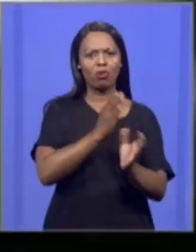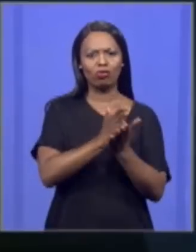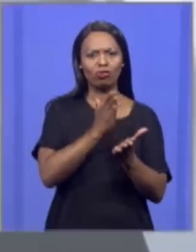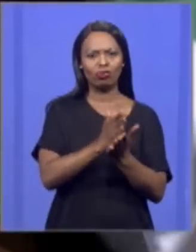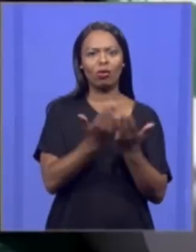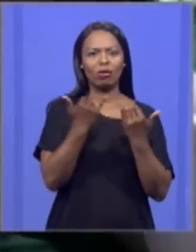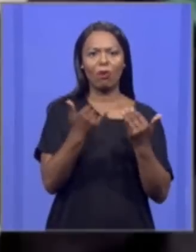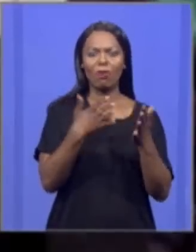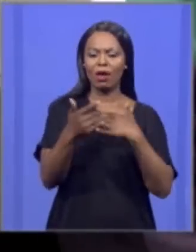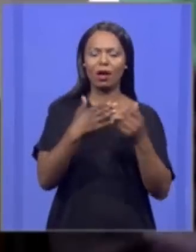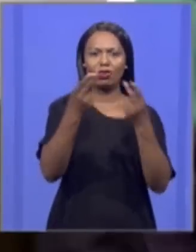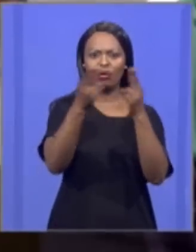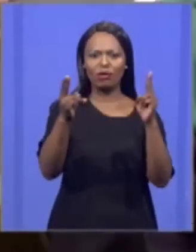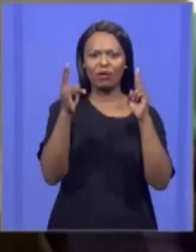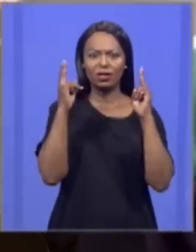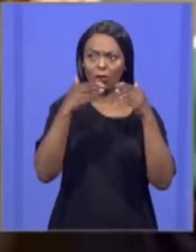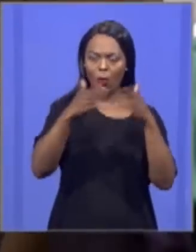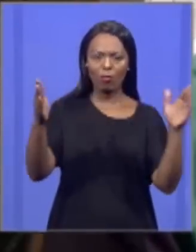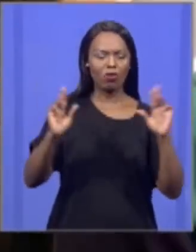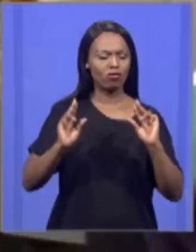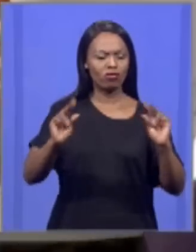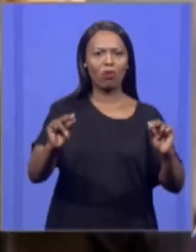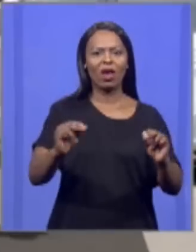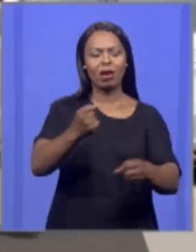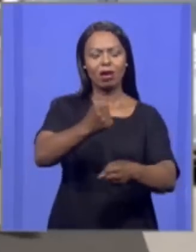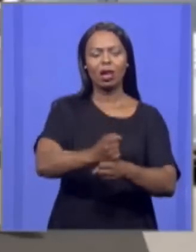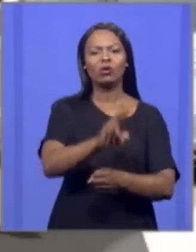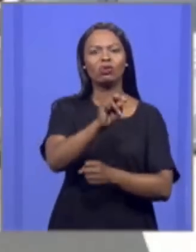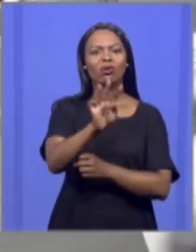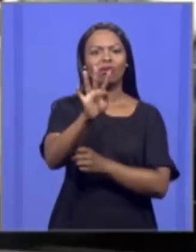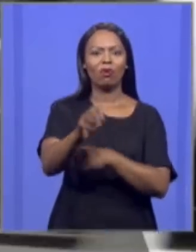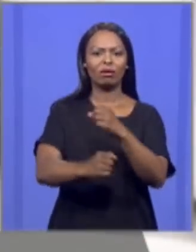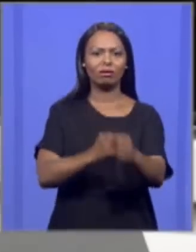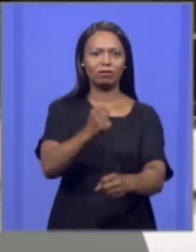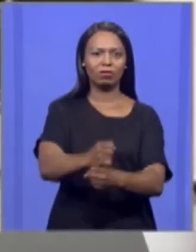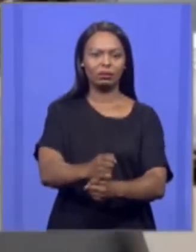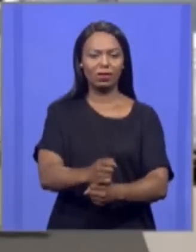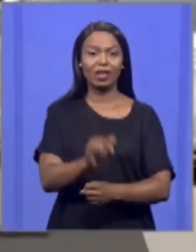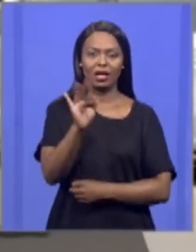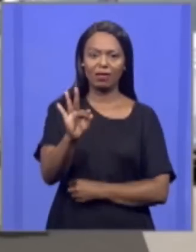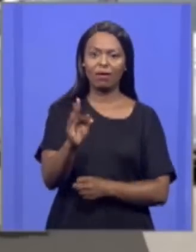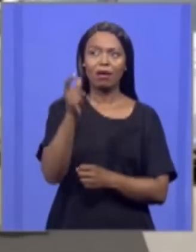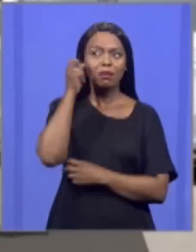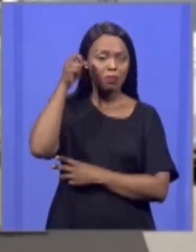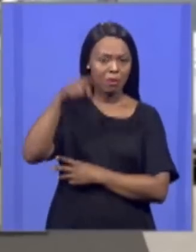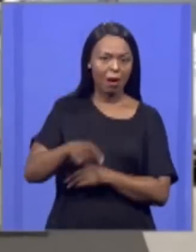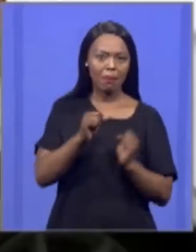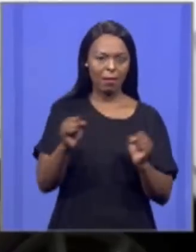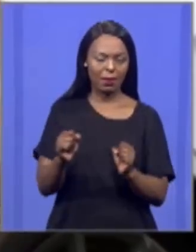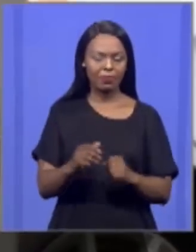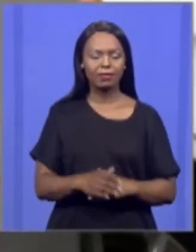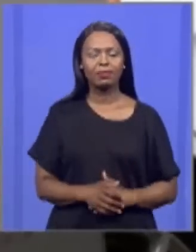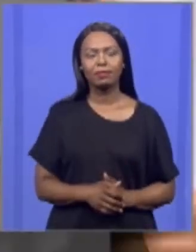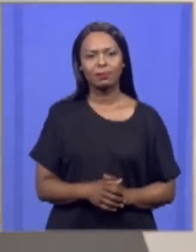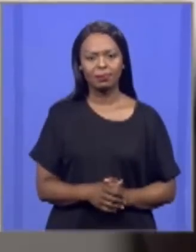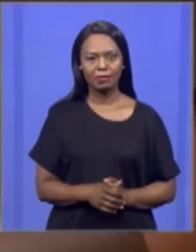gona yunibesithi yeo e tla bulwago ngwageng wa dithuto wa 2024 ge dinyakwa tša bona di sa